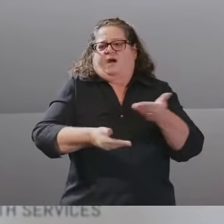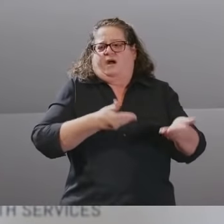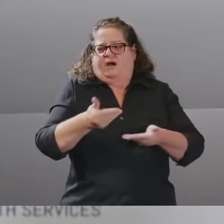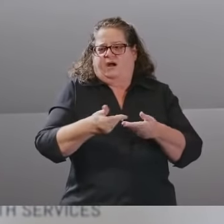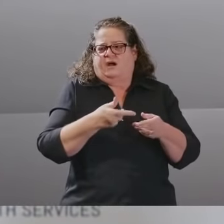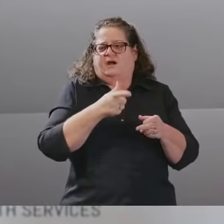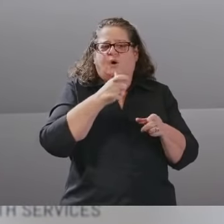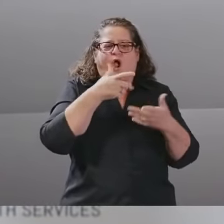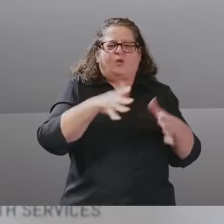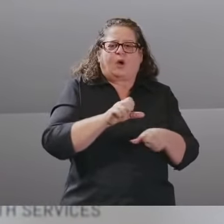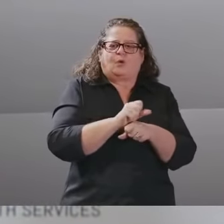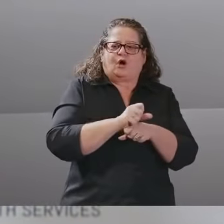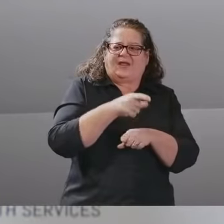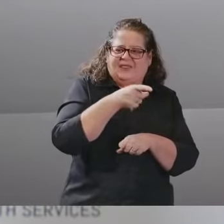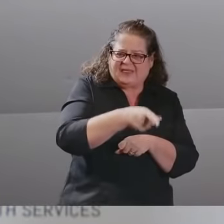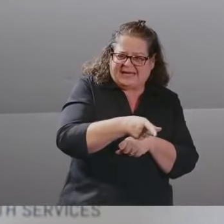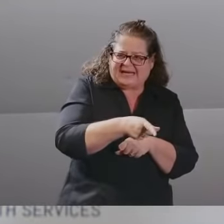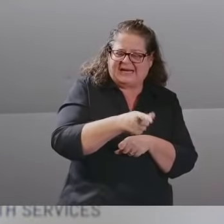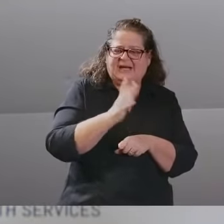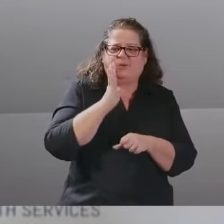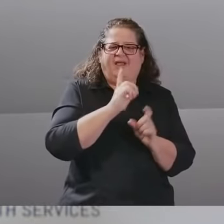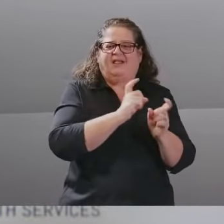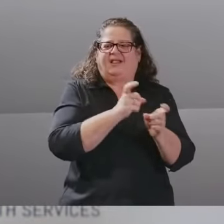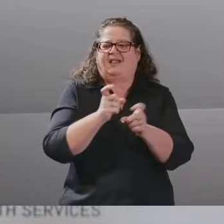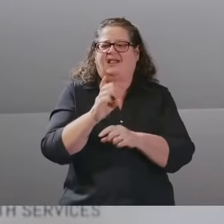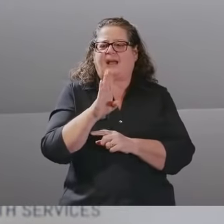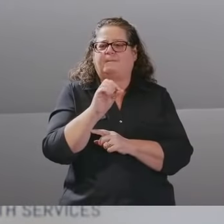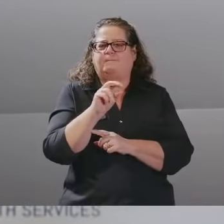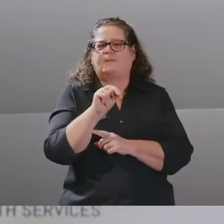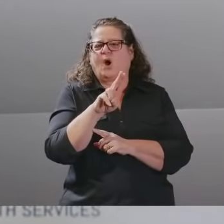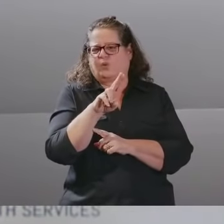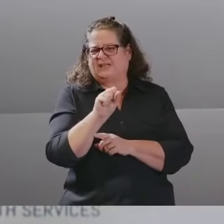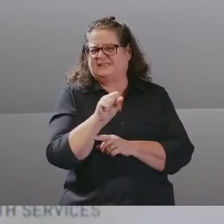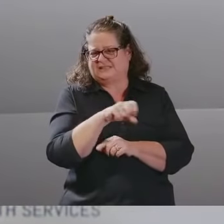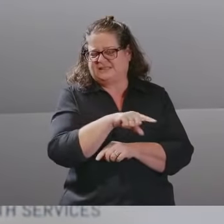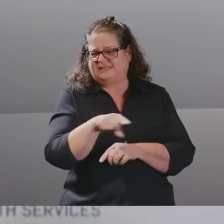employees with bonuses for their dedication.